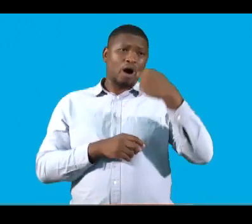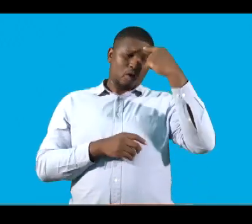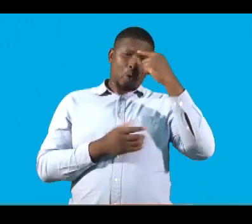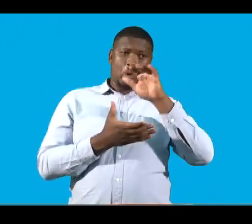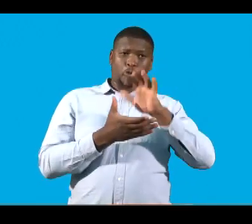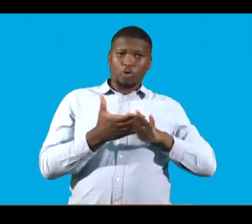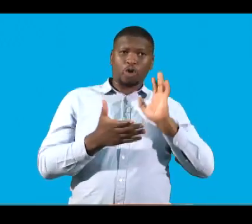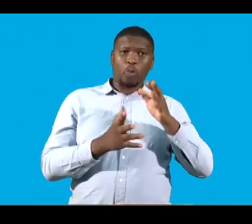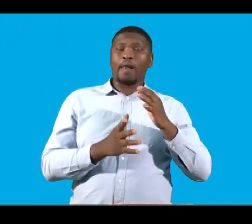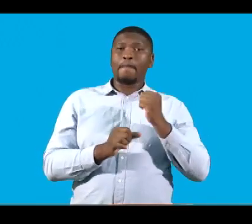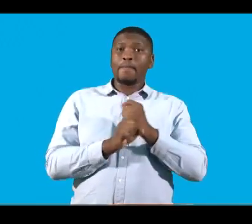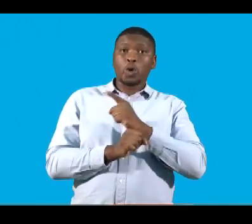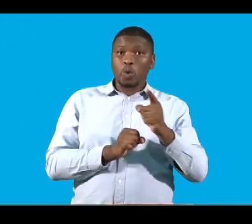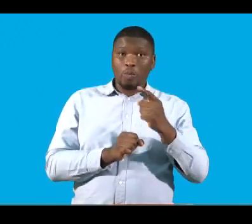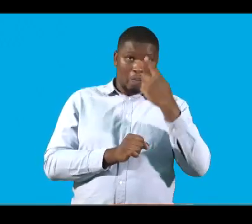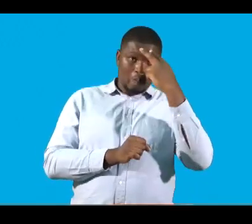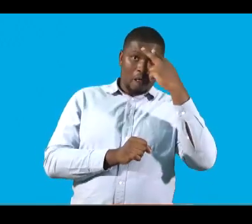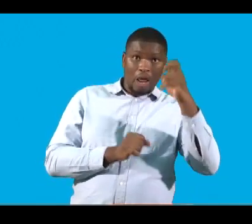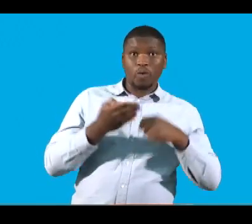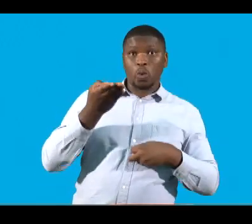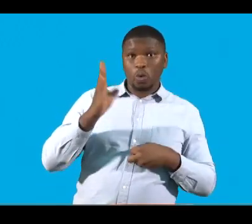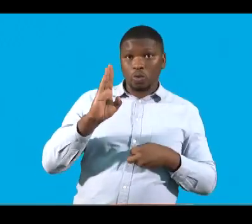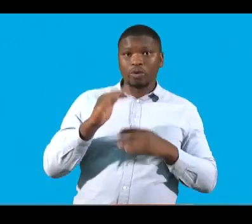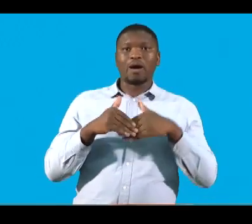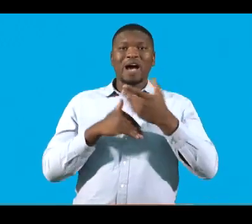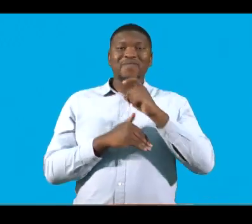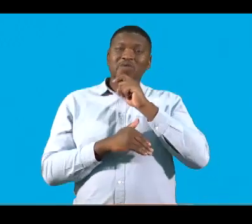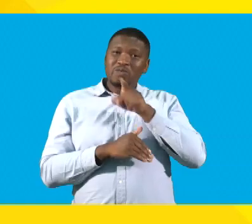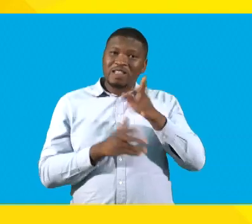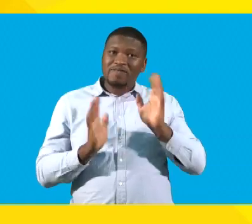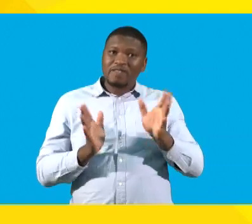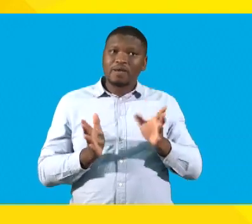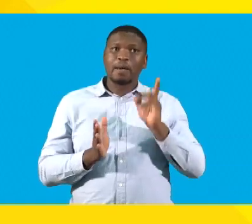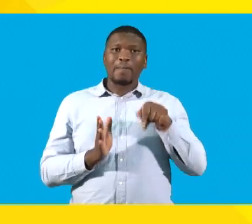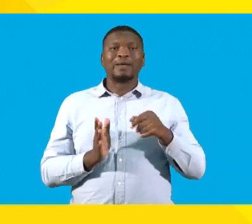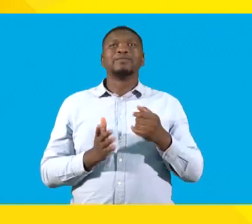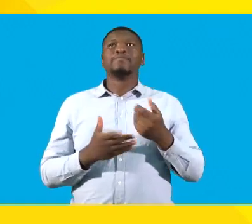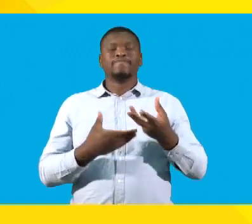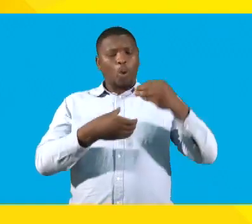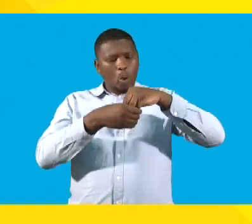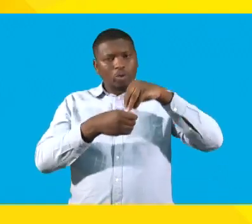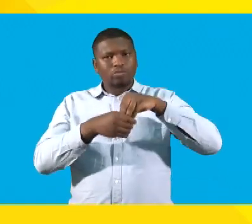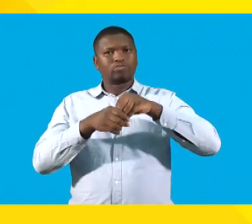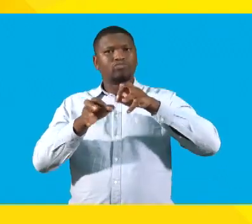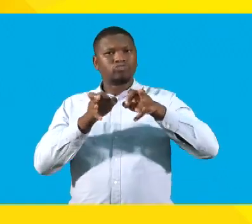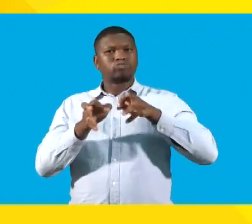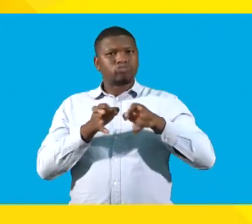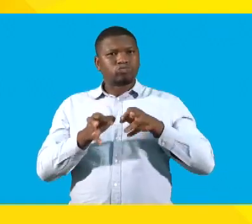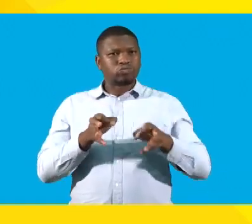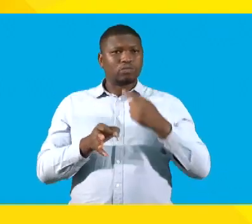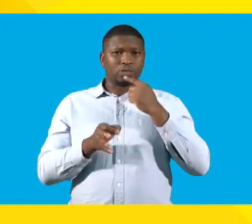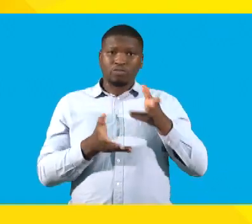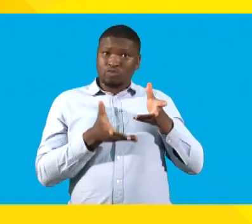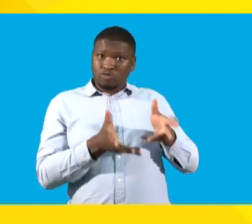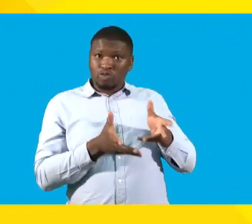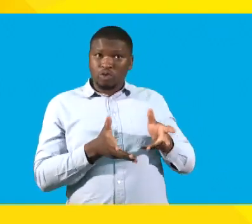quote, I know a story that will make you believe in God. After using that quotation, you need to give it